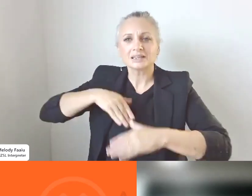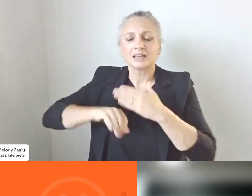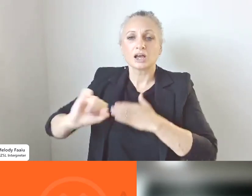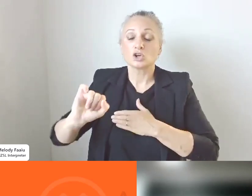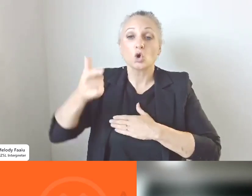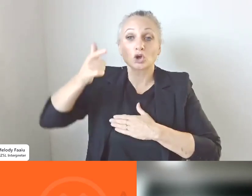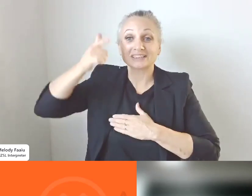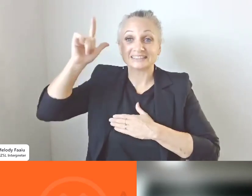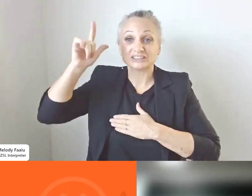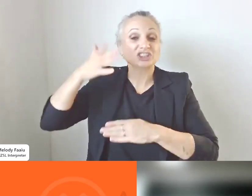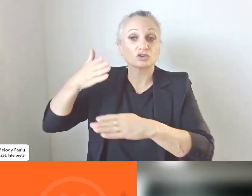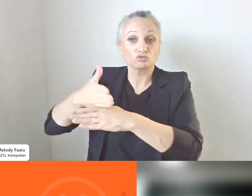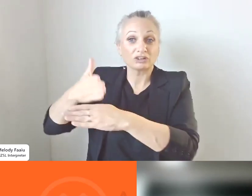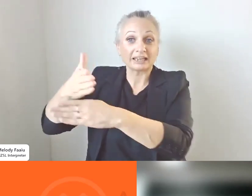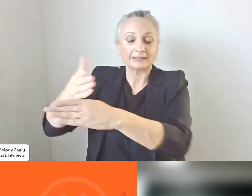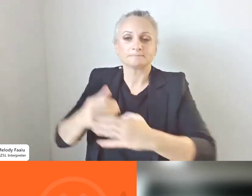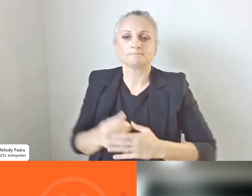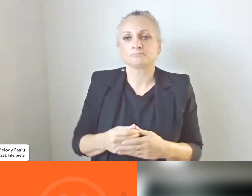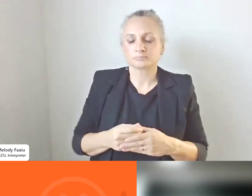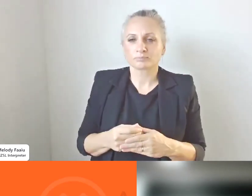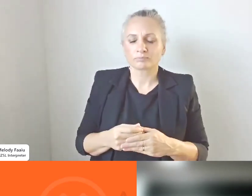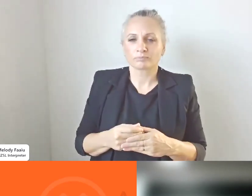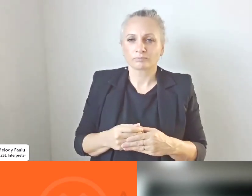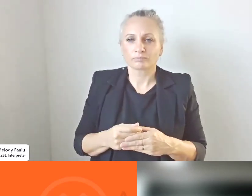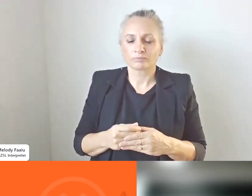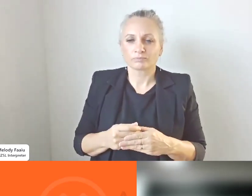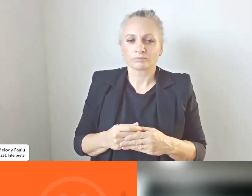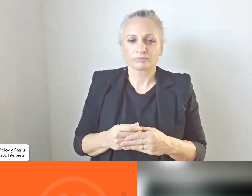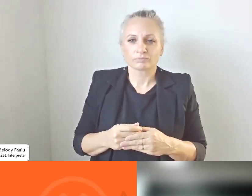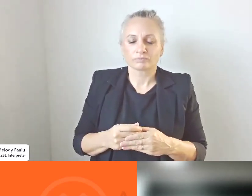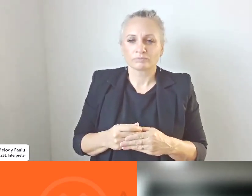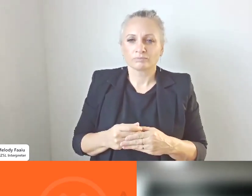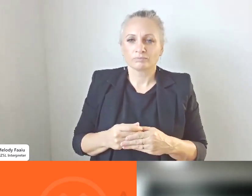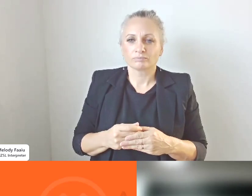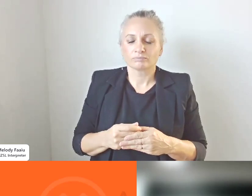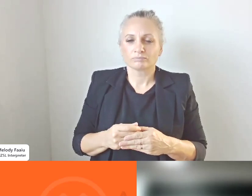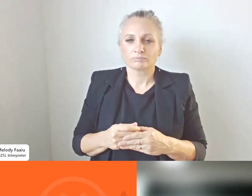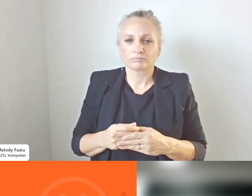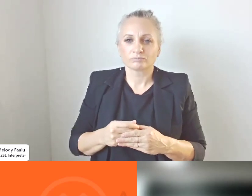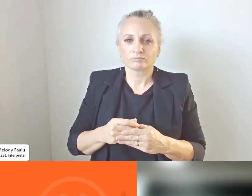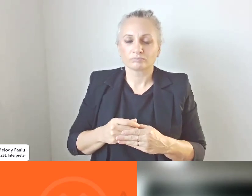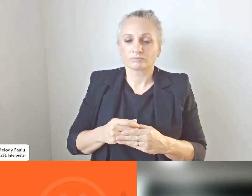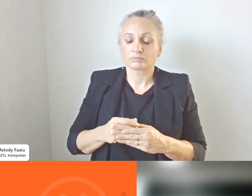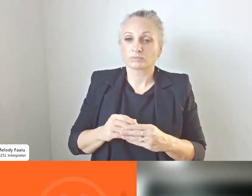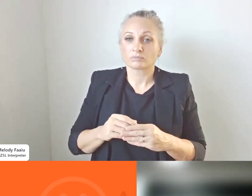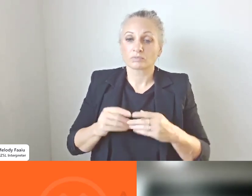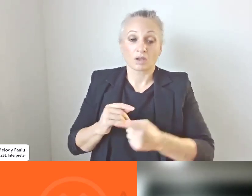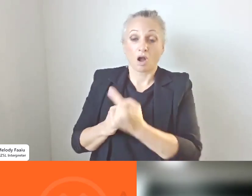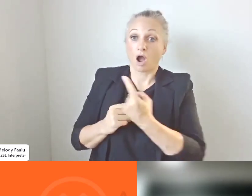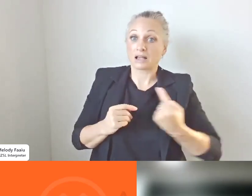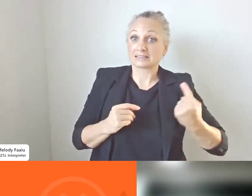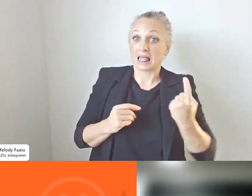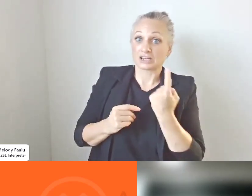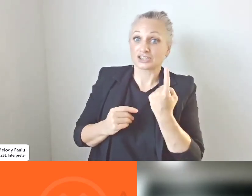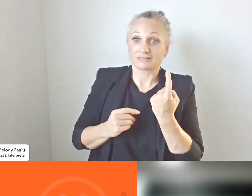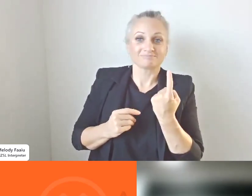career. Unlocking that exclusion could really unleash the huge